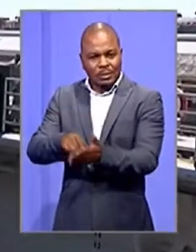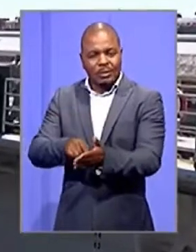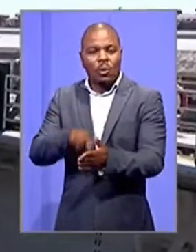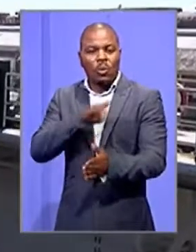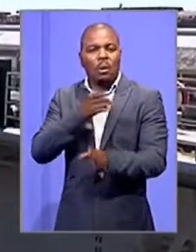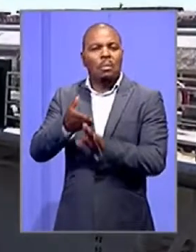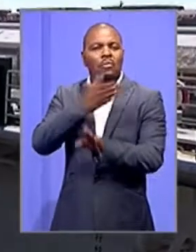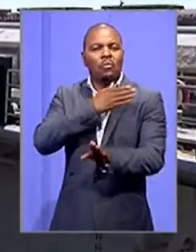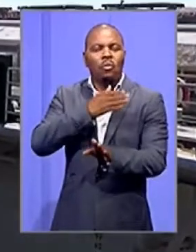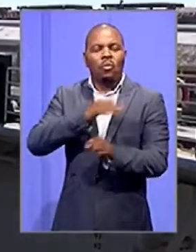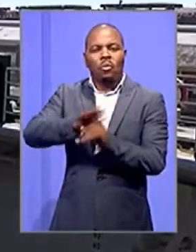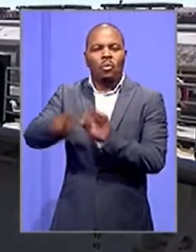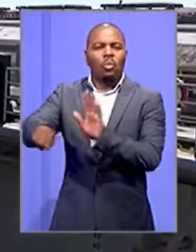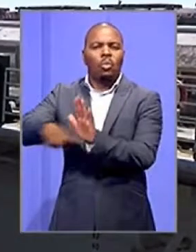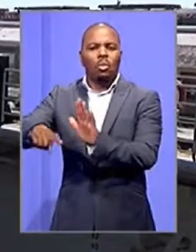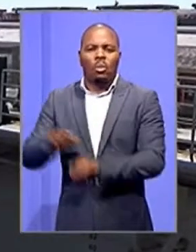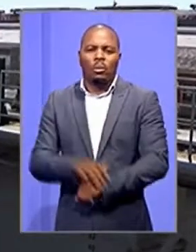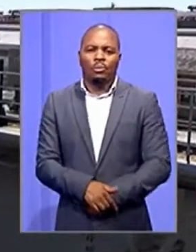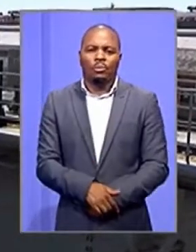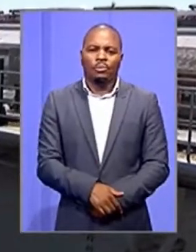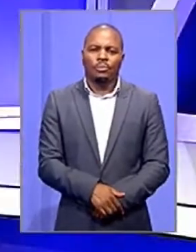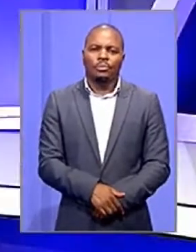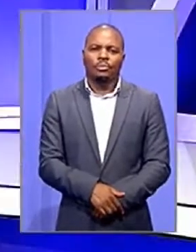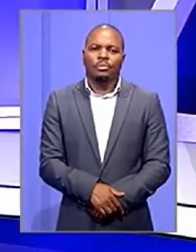ke COVID-19.